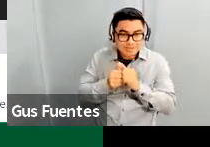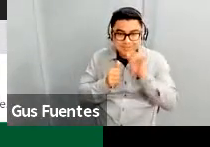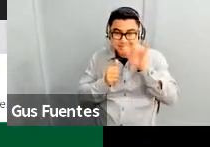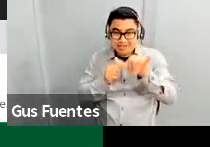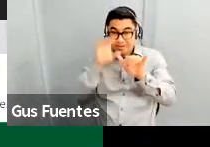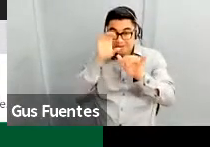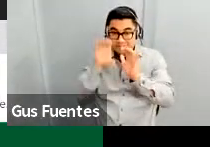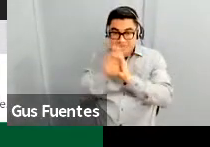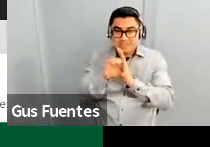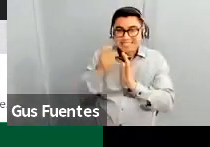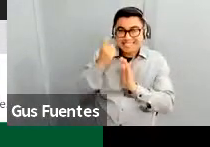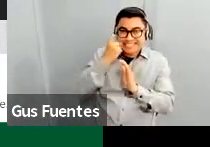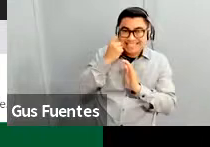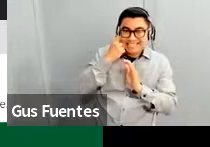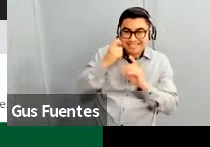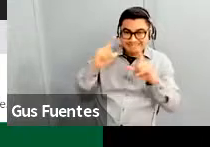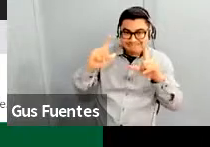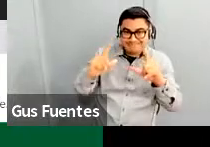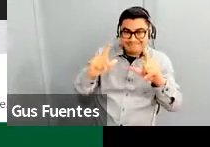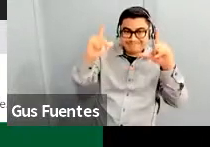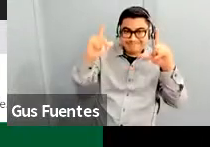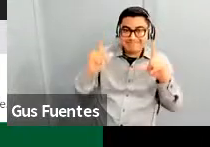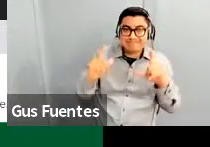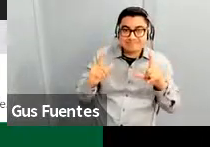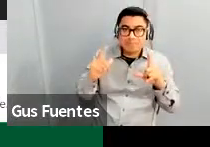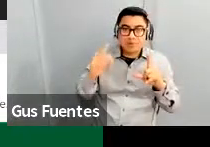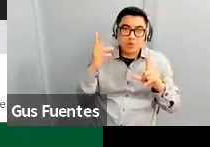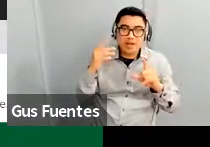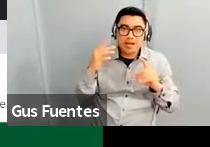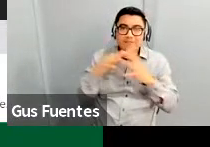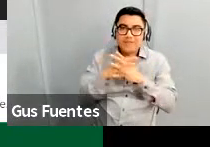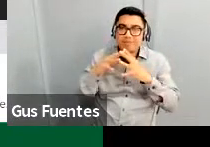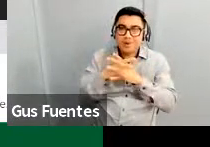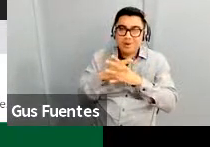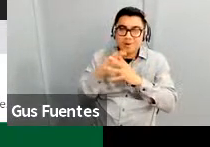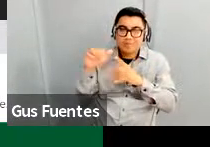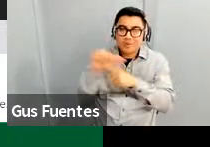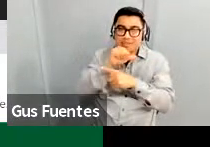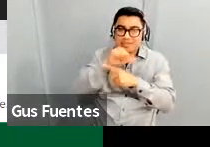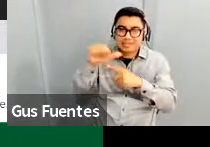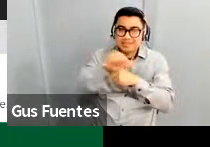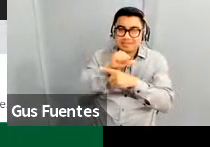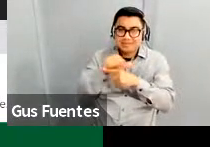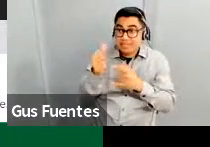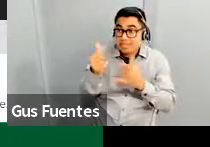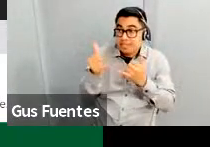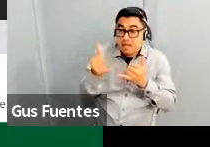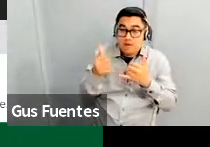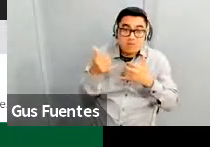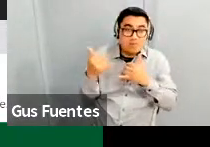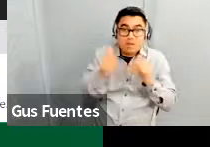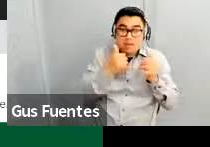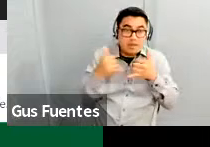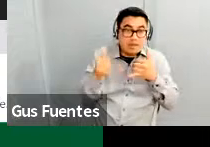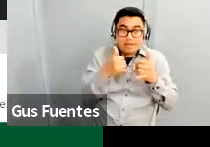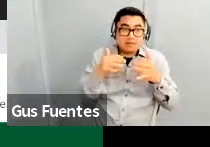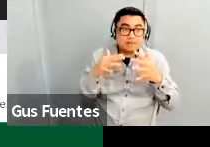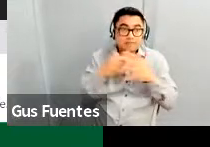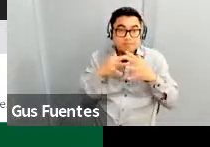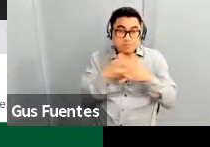High School Wildcat football team out practicing, and they are currently playing games, football games, which is